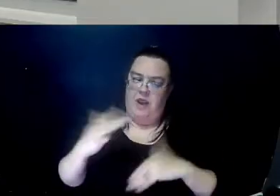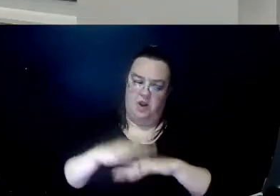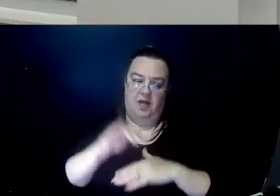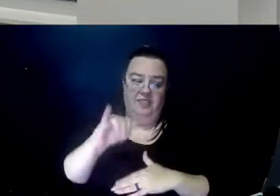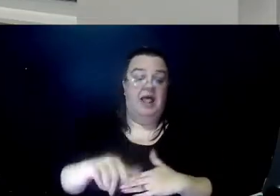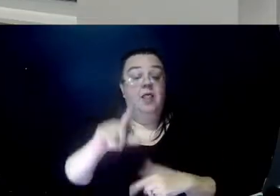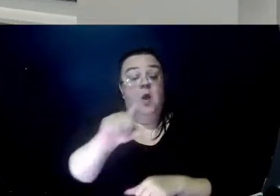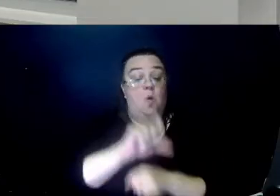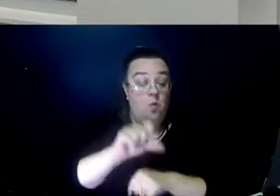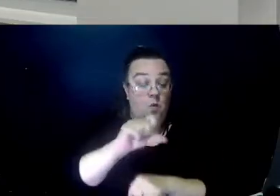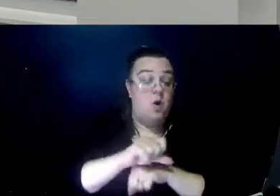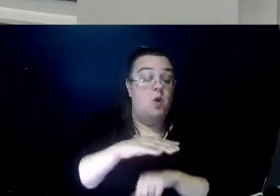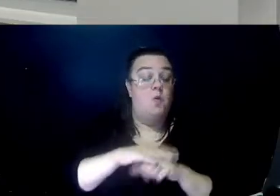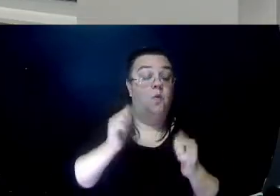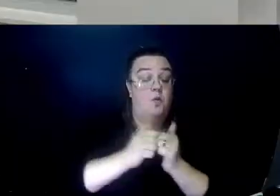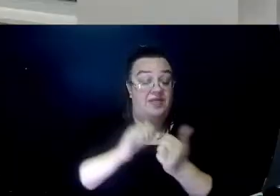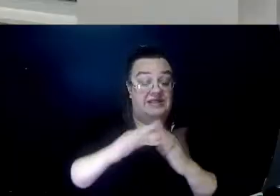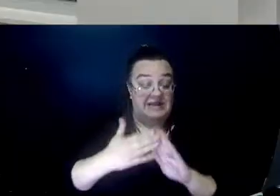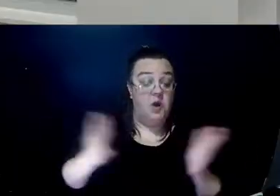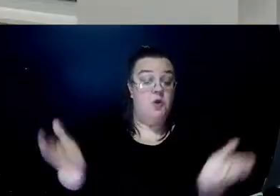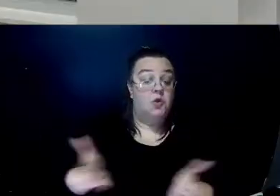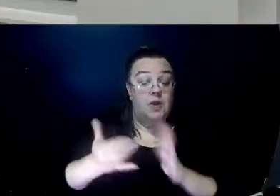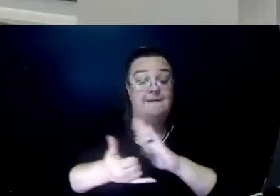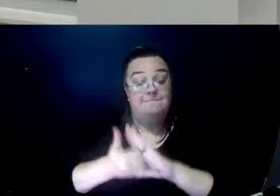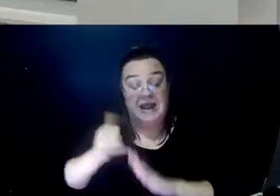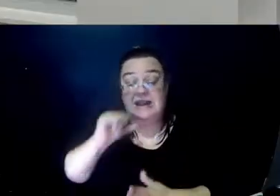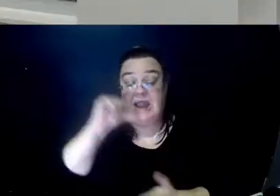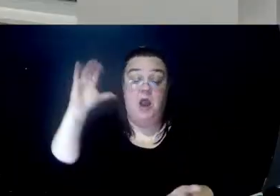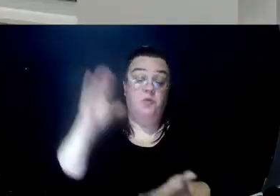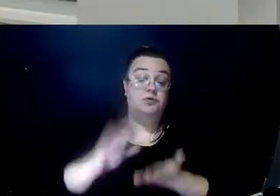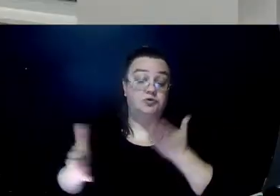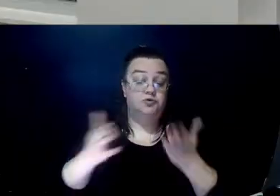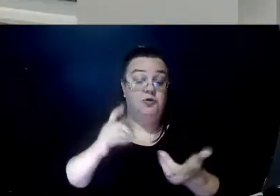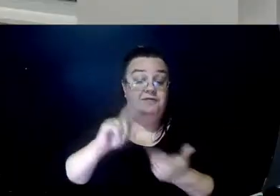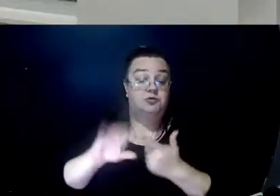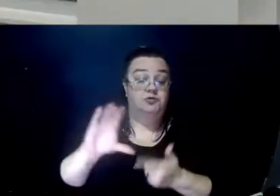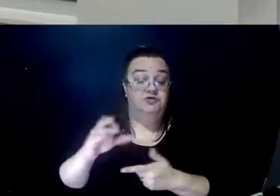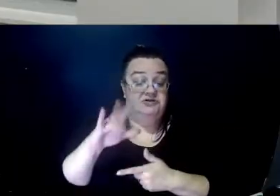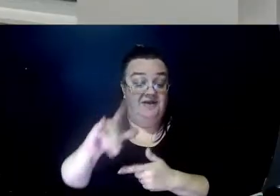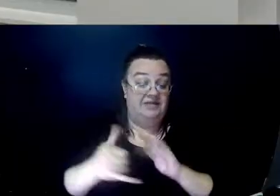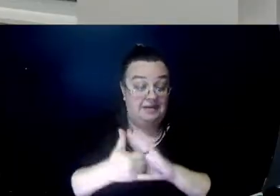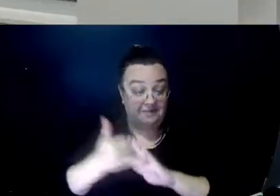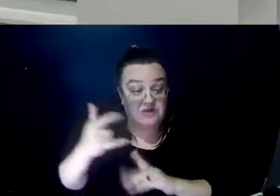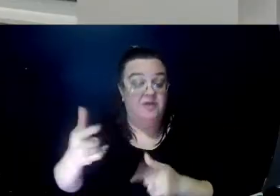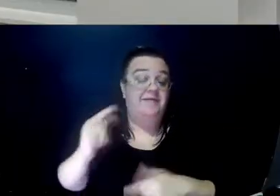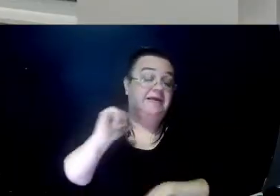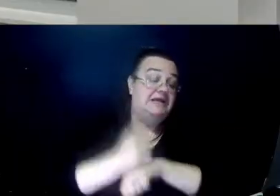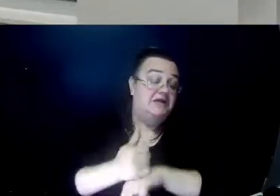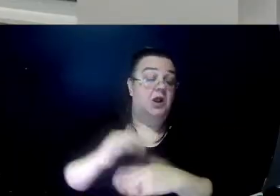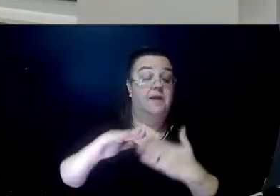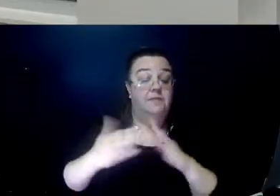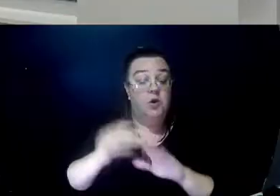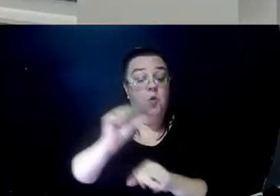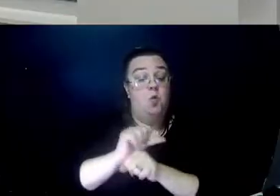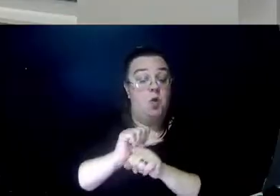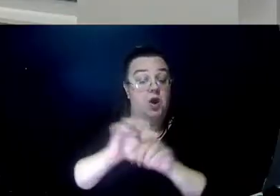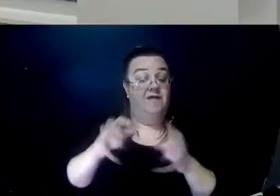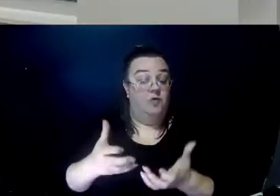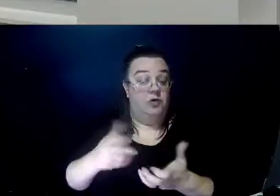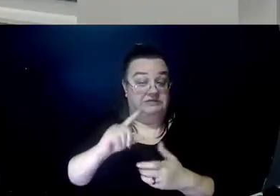Cheverly Metro. They've instituted a community workforce initiative. So what I'm wondering